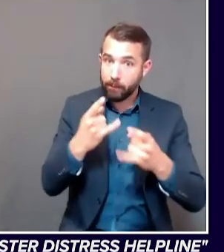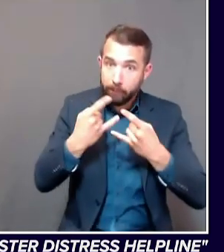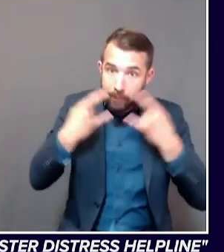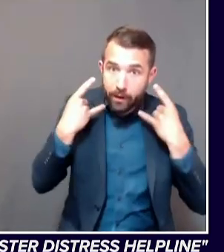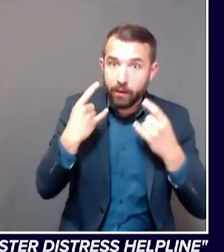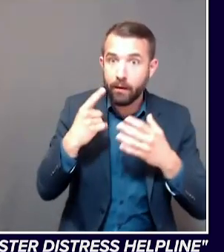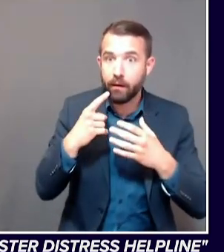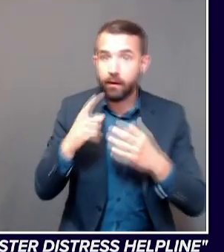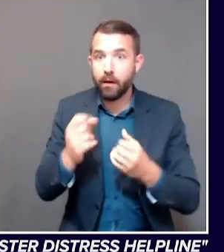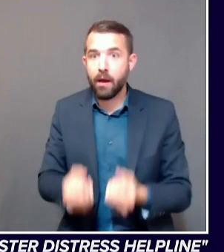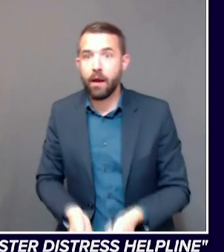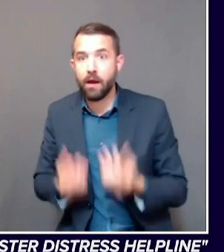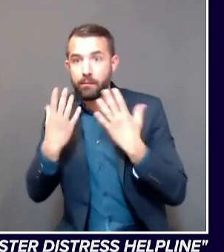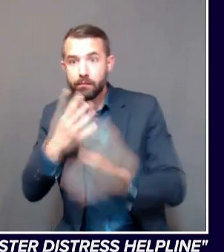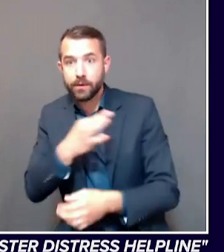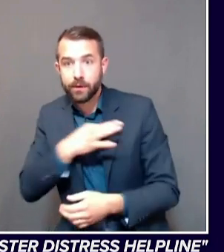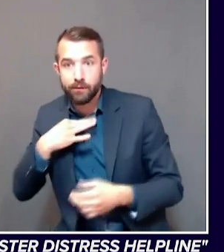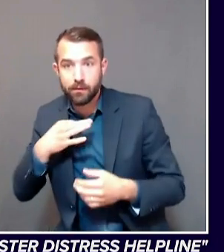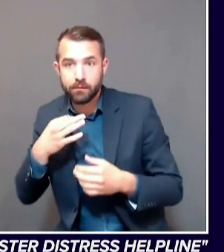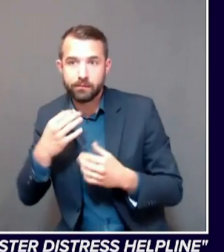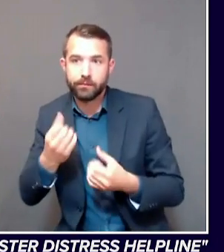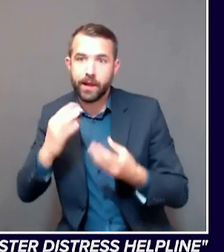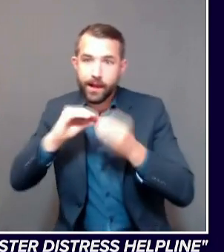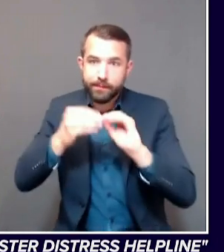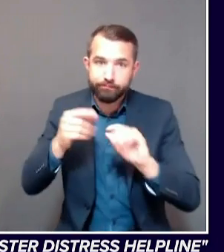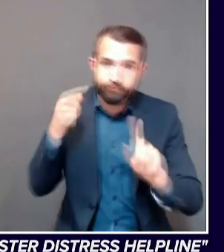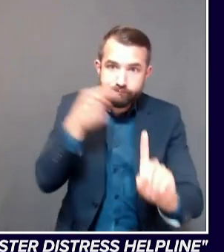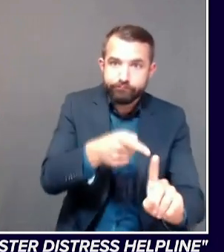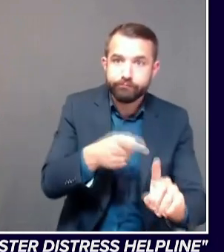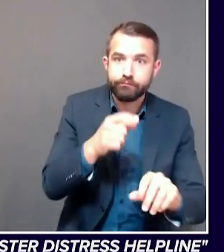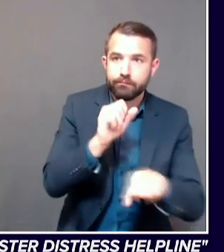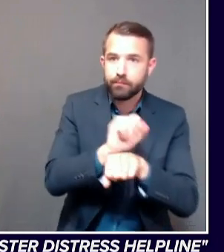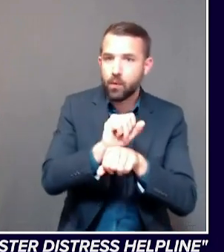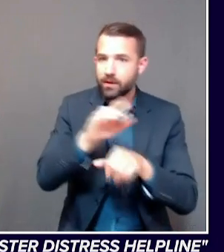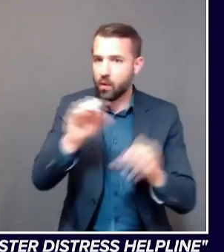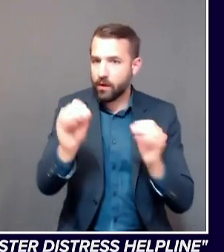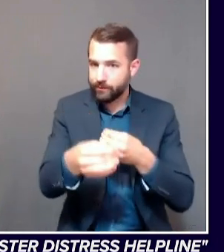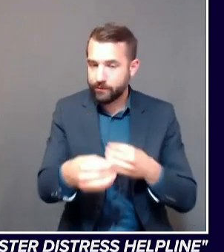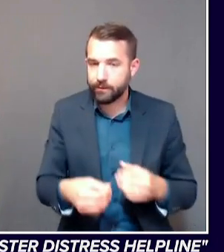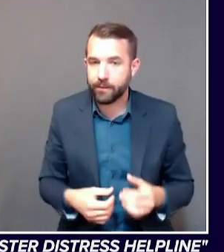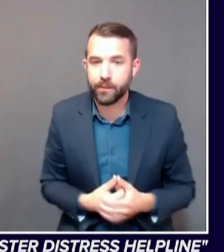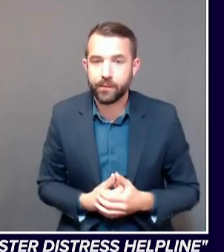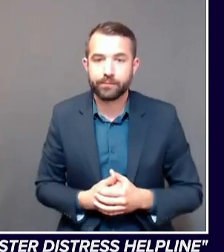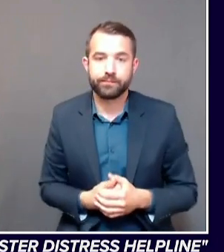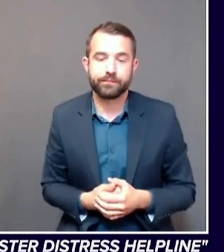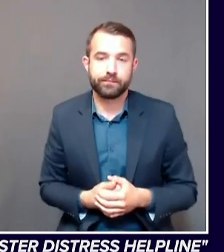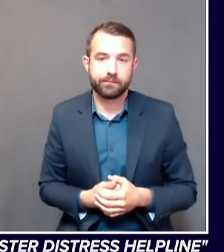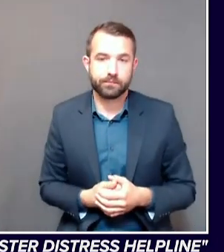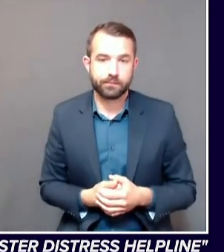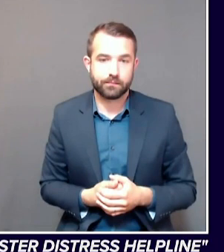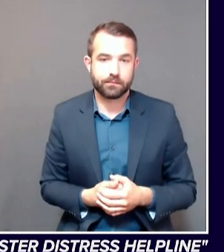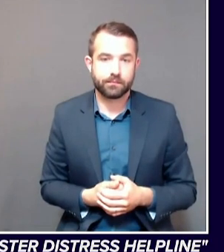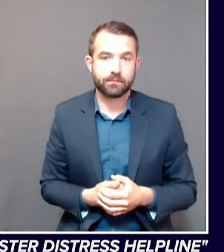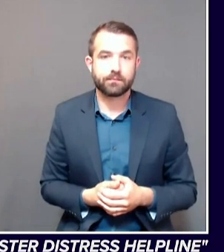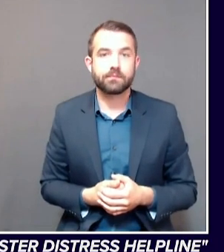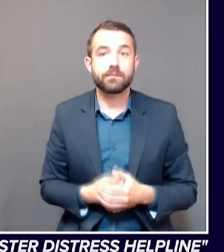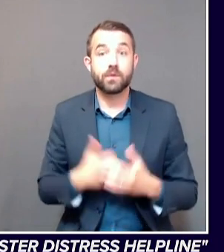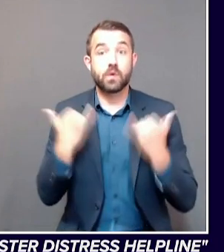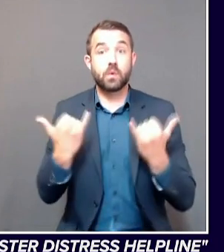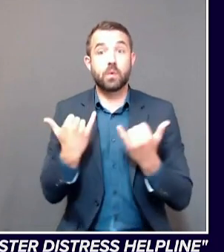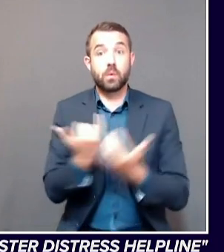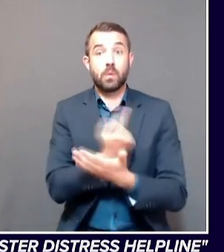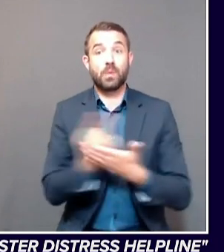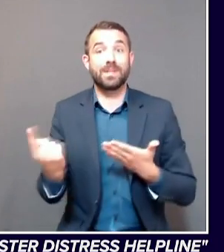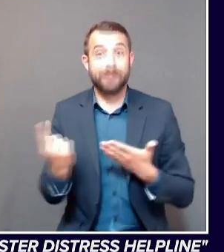many employees will be going back to those remote offices? Sure. So this week, we are